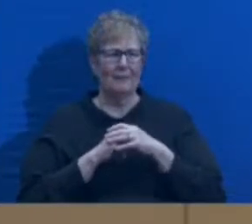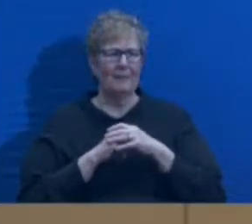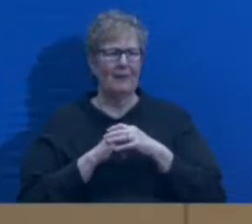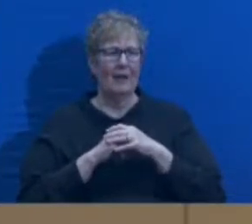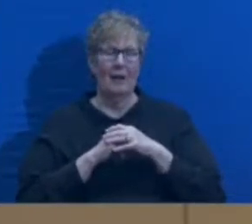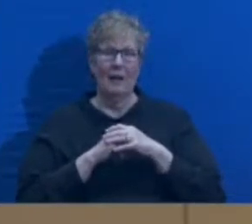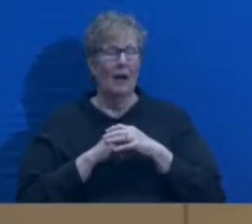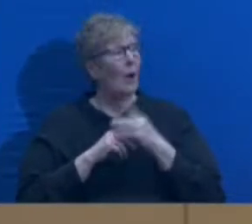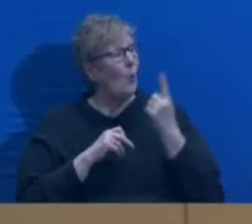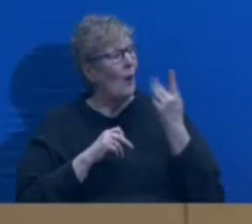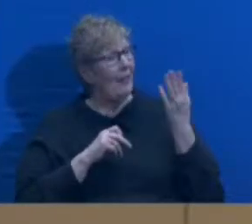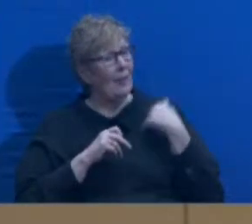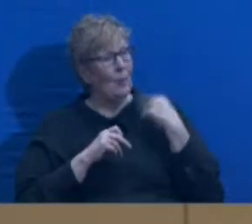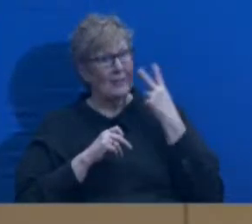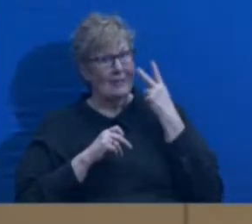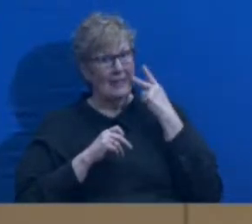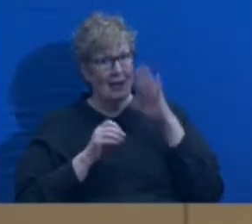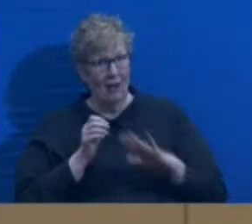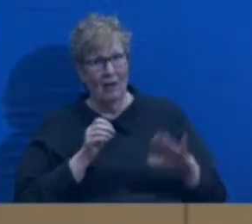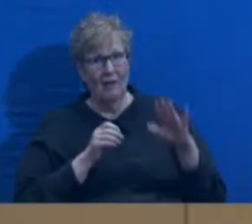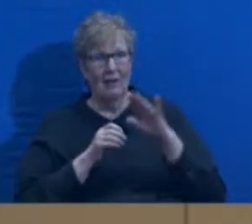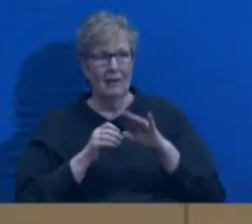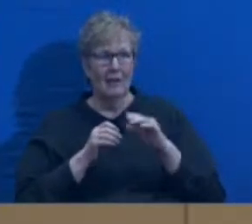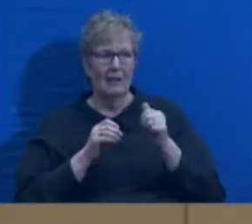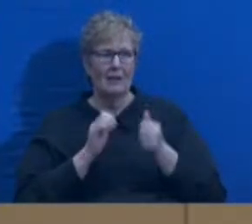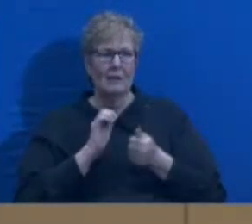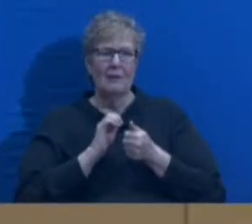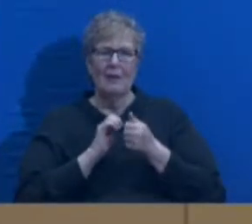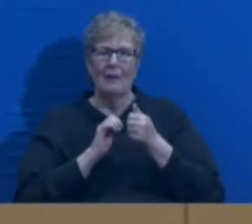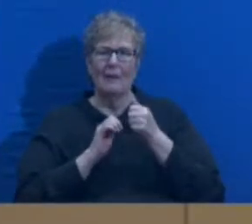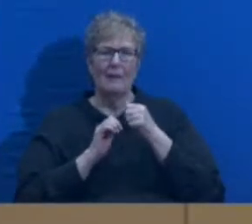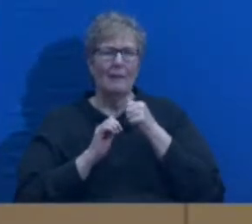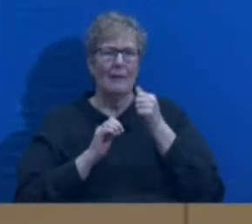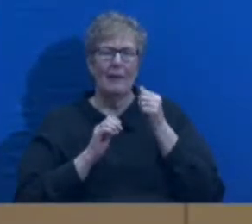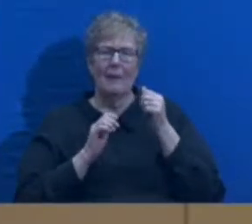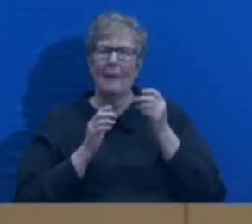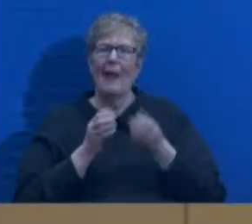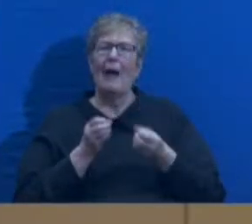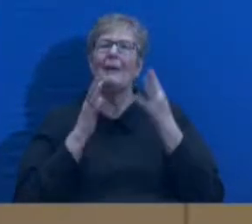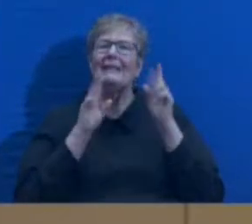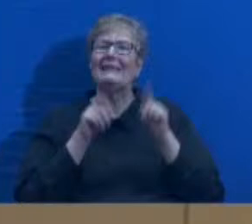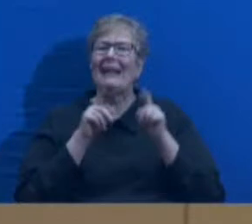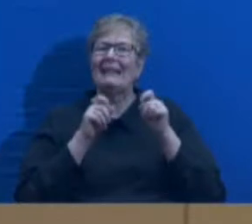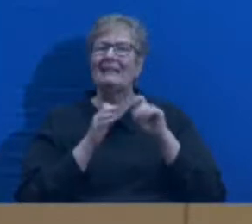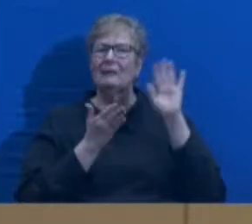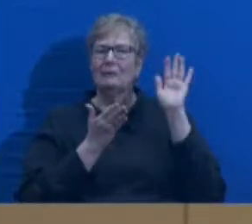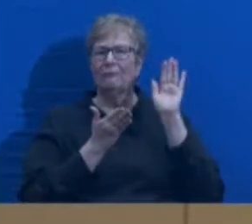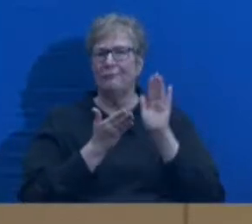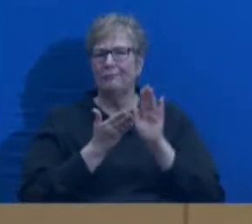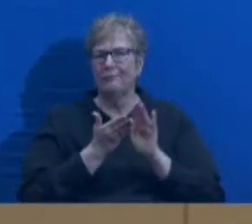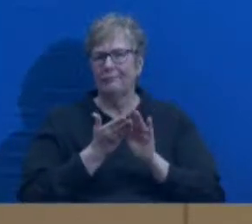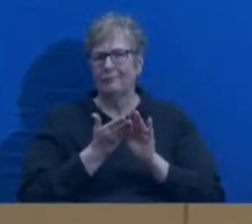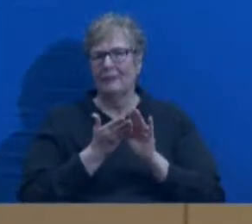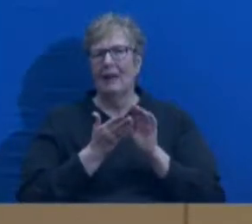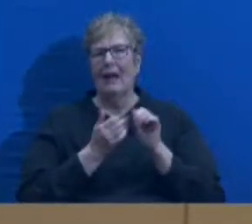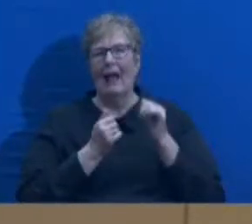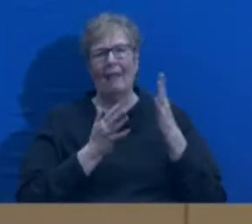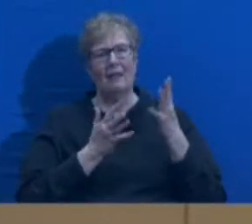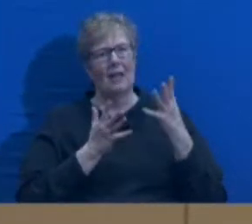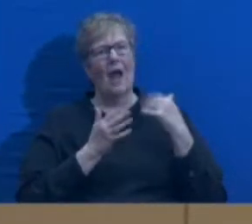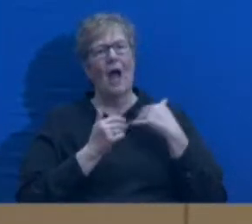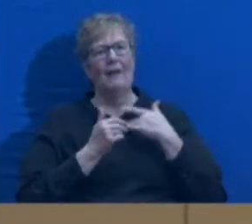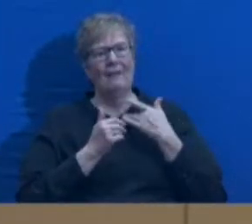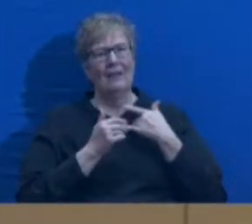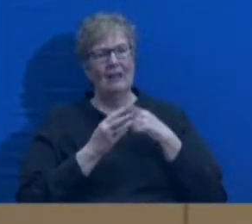one of the things we're seeing nationally is that fewer people are being tested. And there's lots of